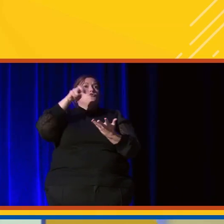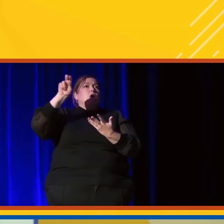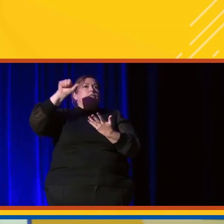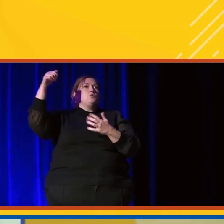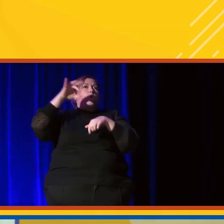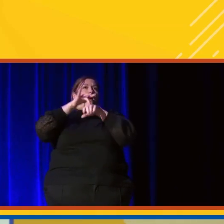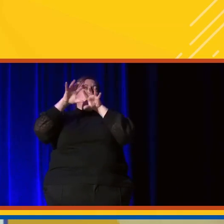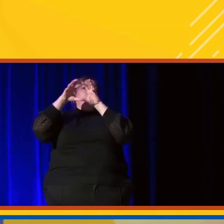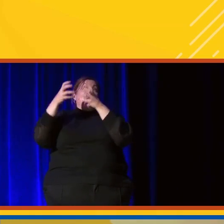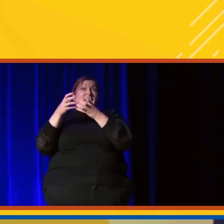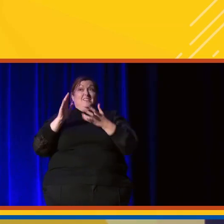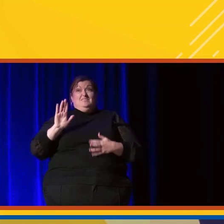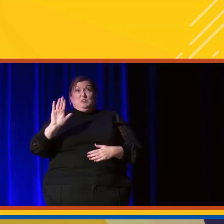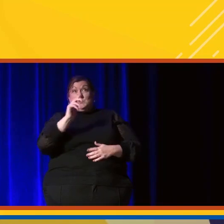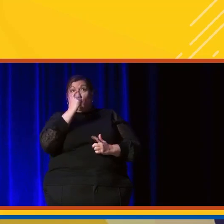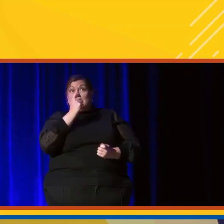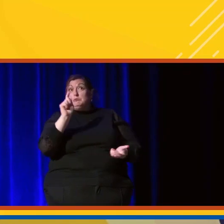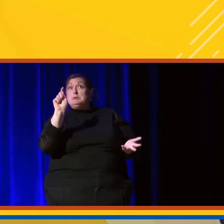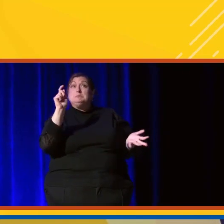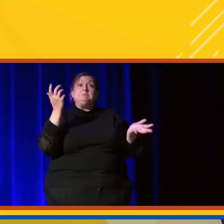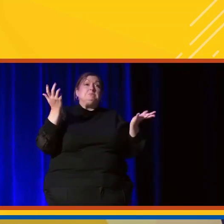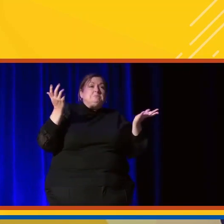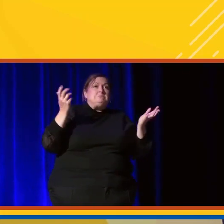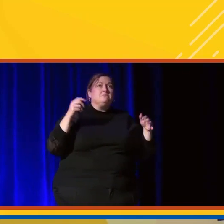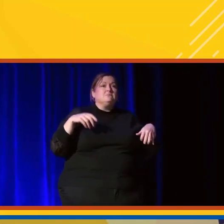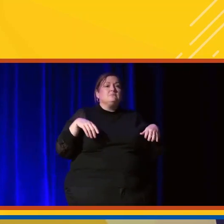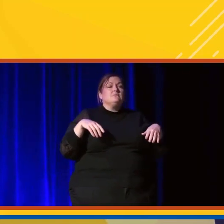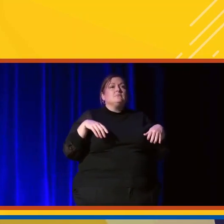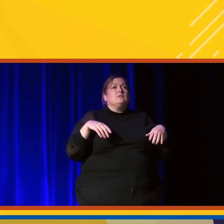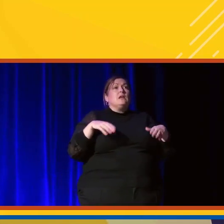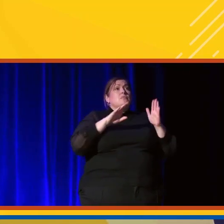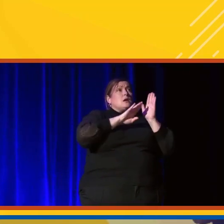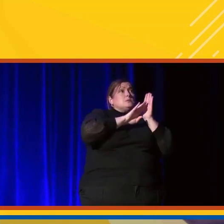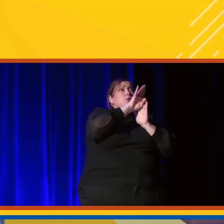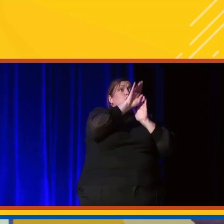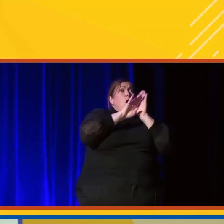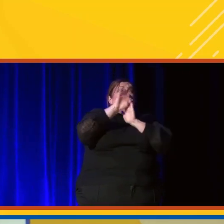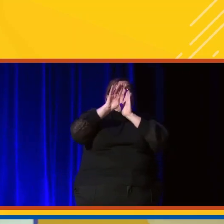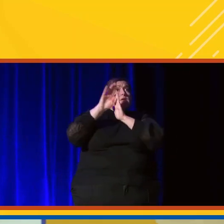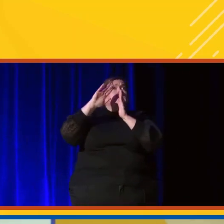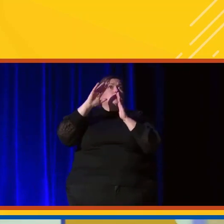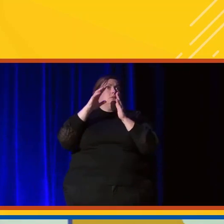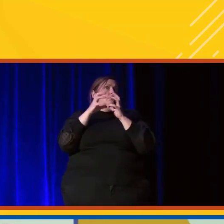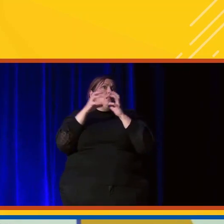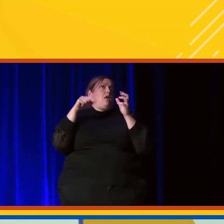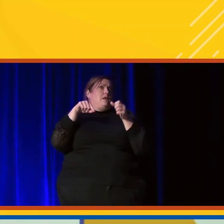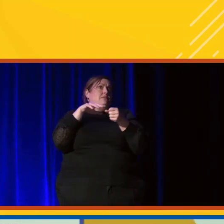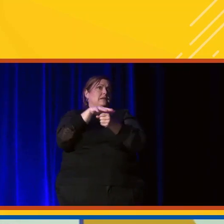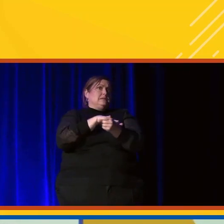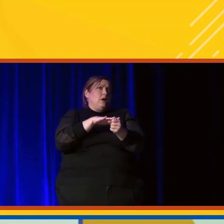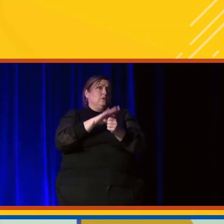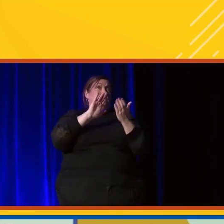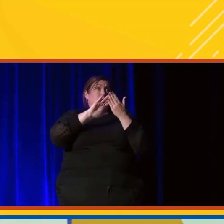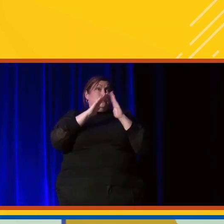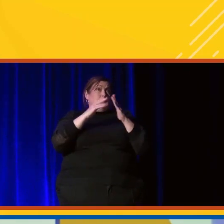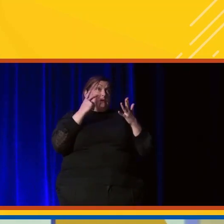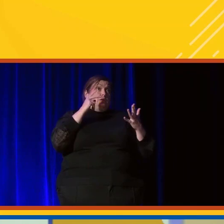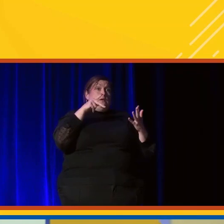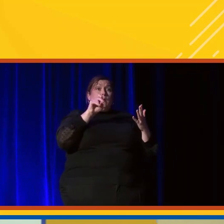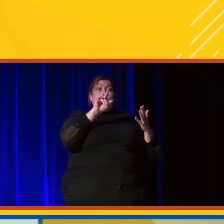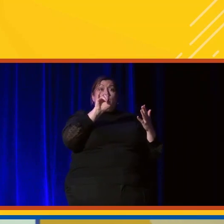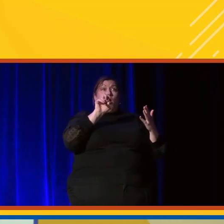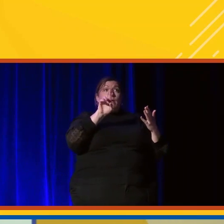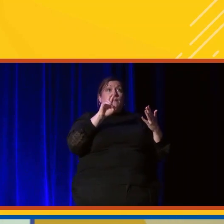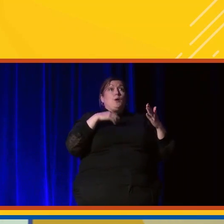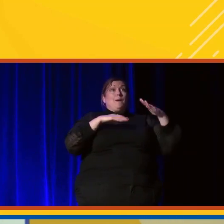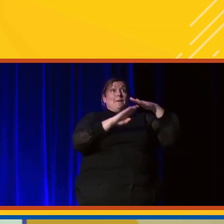interest? There is tremendous progress in all of these areas that the community has built upon. So you'll find polymer-based water